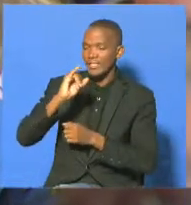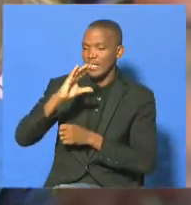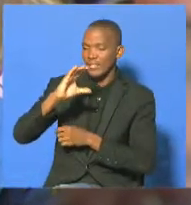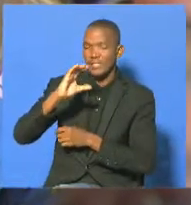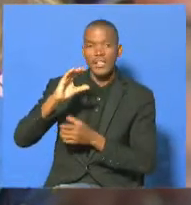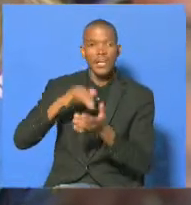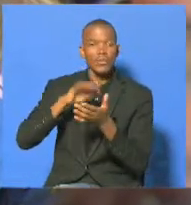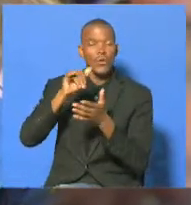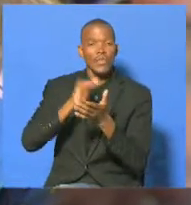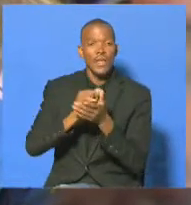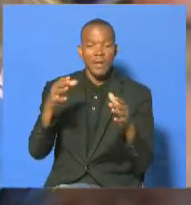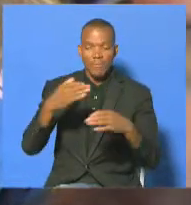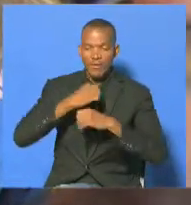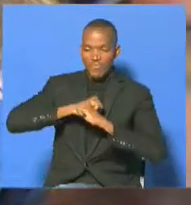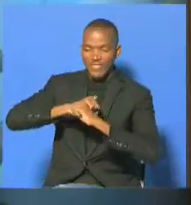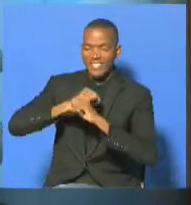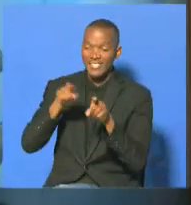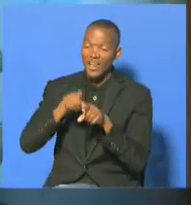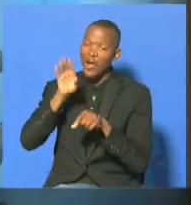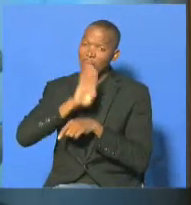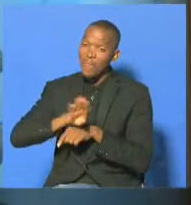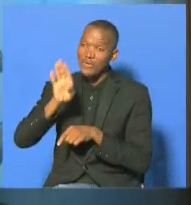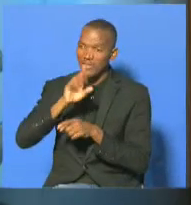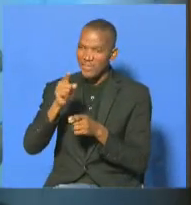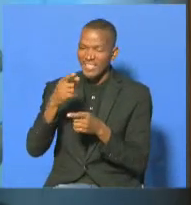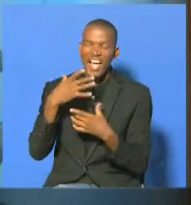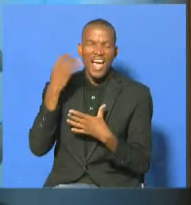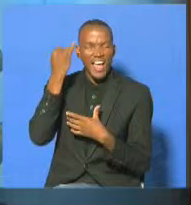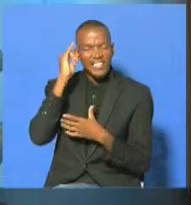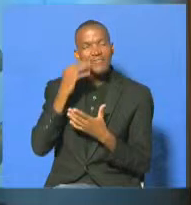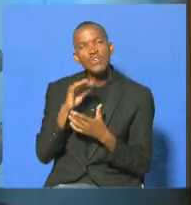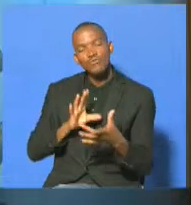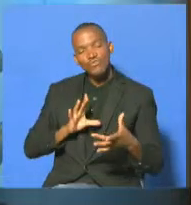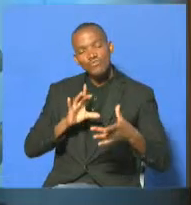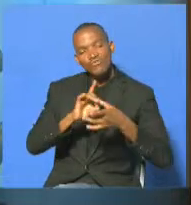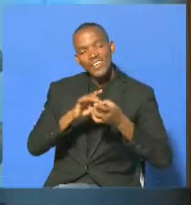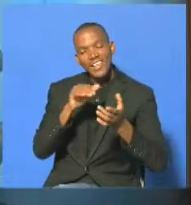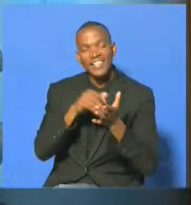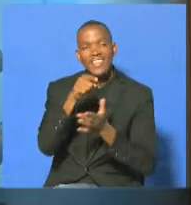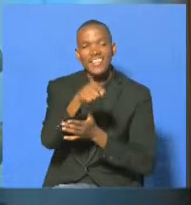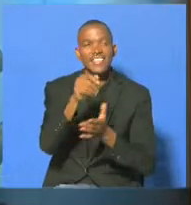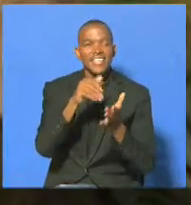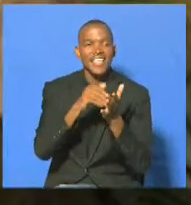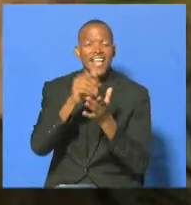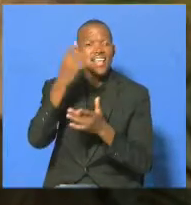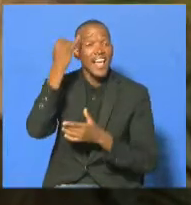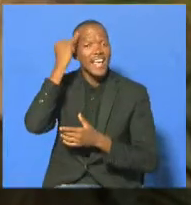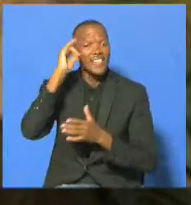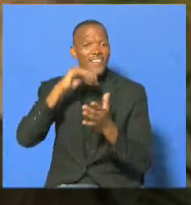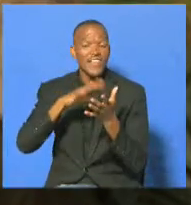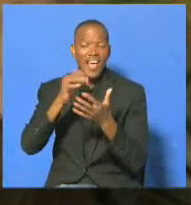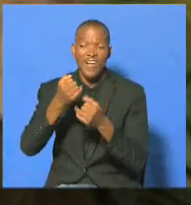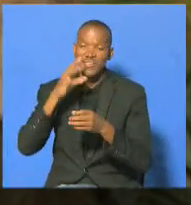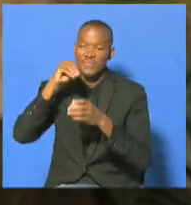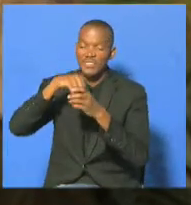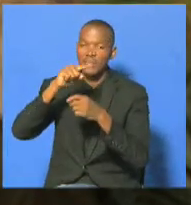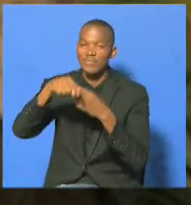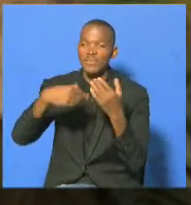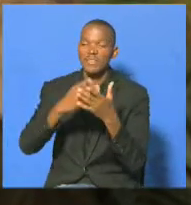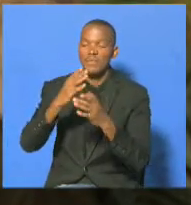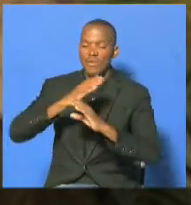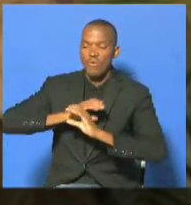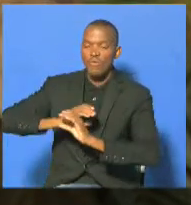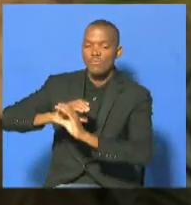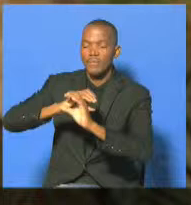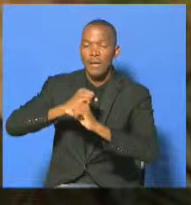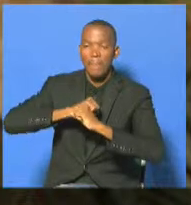Wildlife Conservation, including Botswana, who has intentions to rejoin this body, are very intentional in driving the narrative of